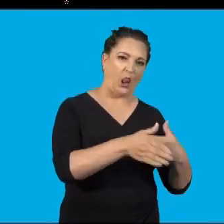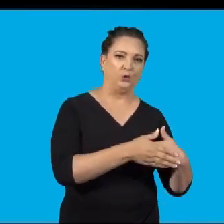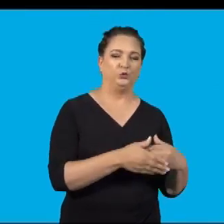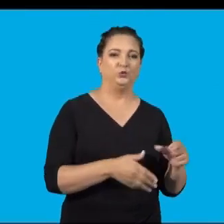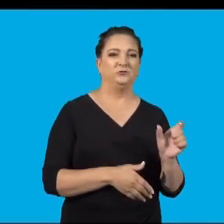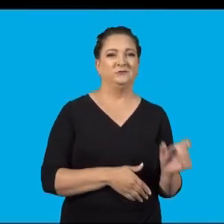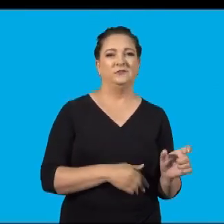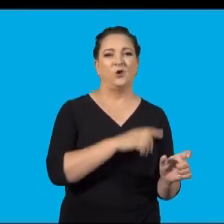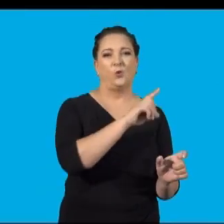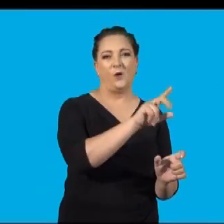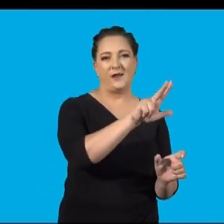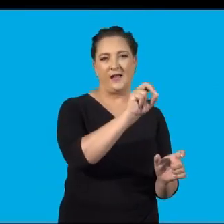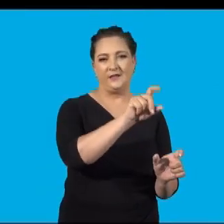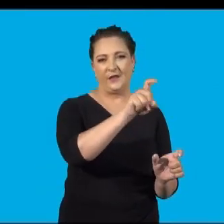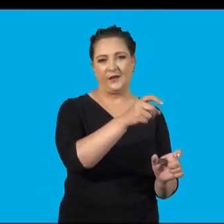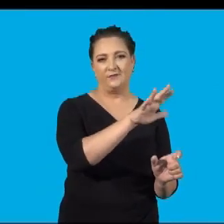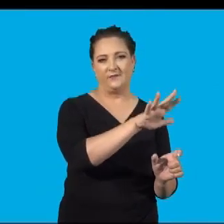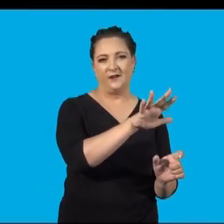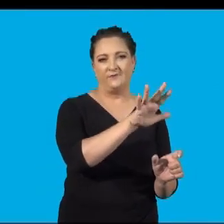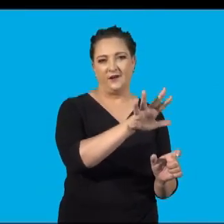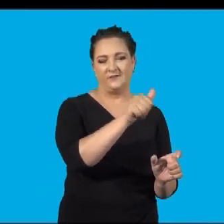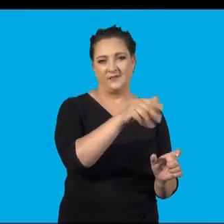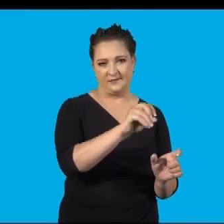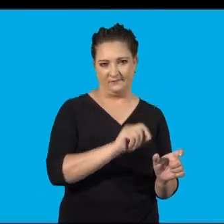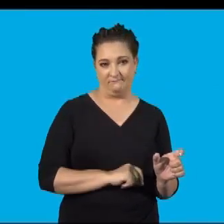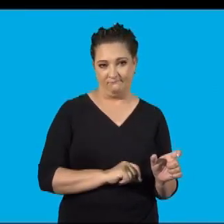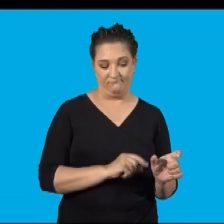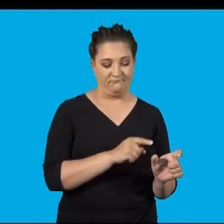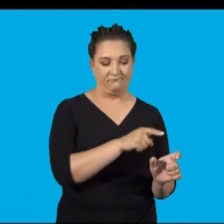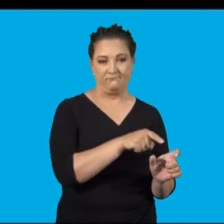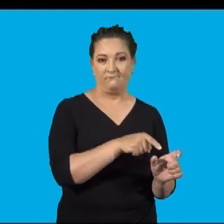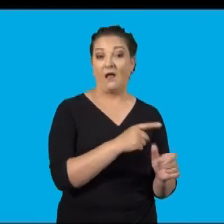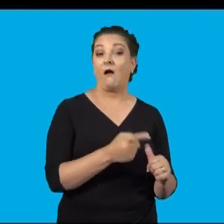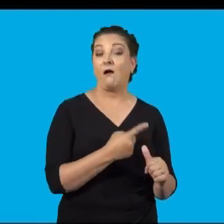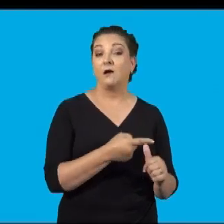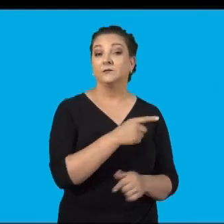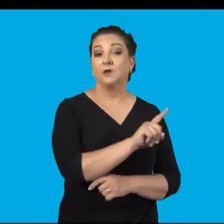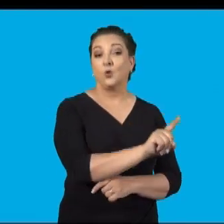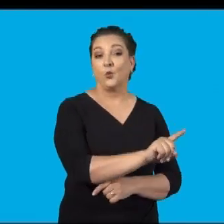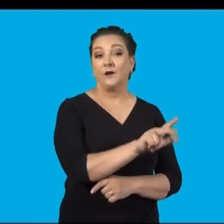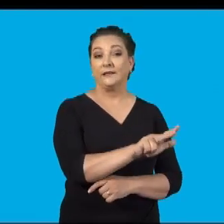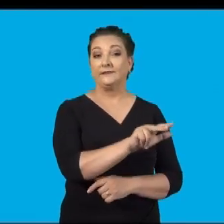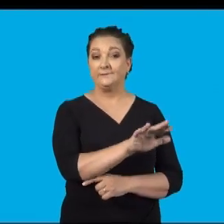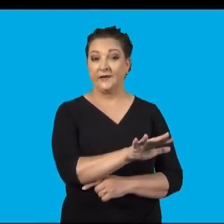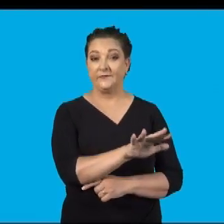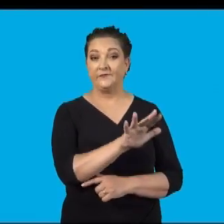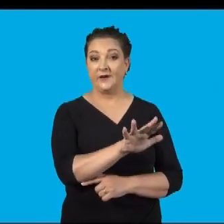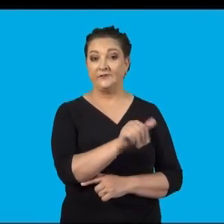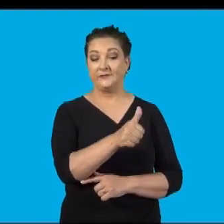amount, 180,000 plus 5,560. Okay, so that's going to give me